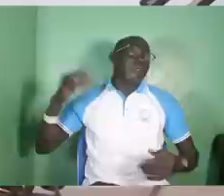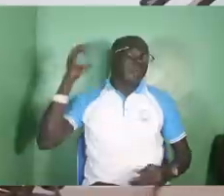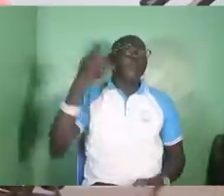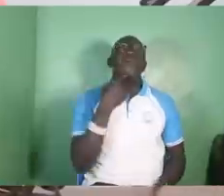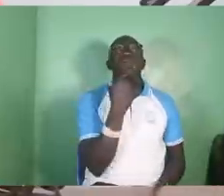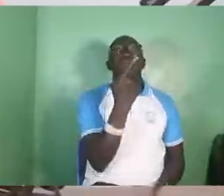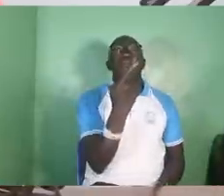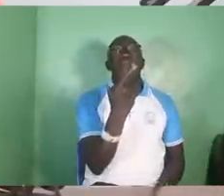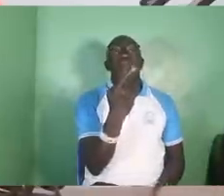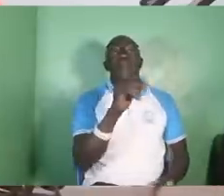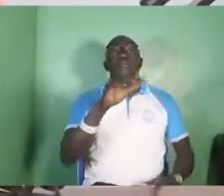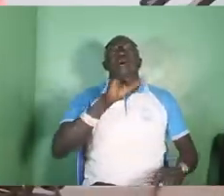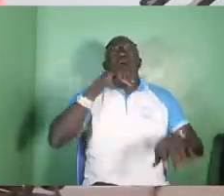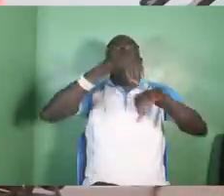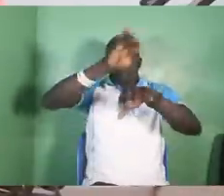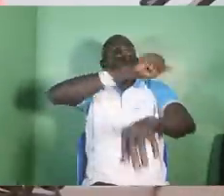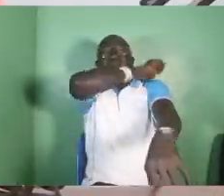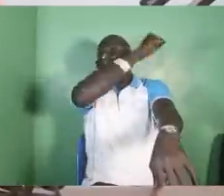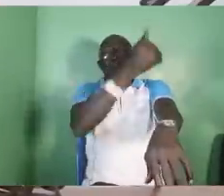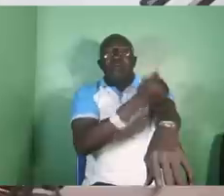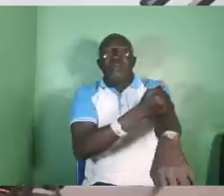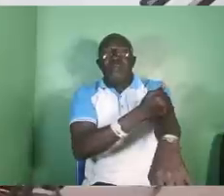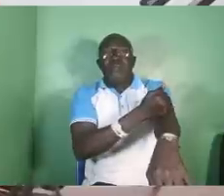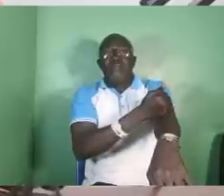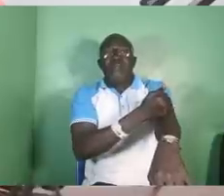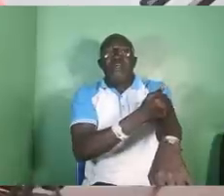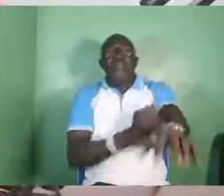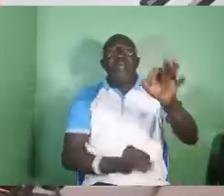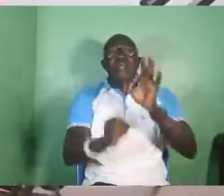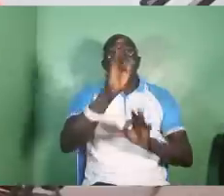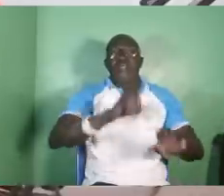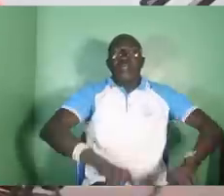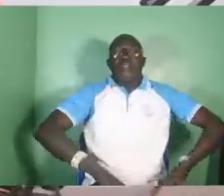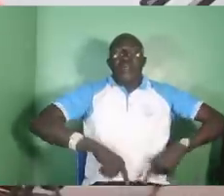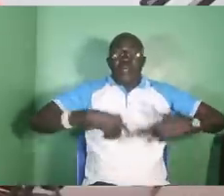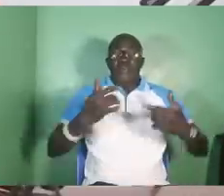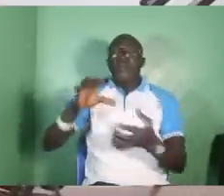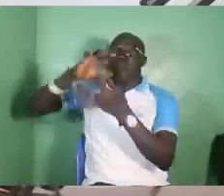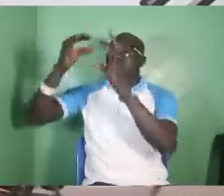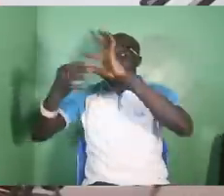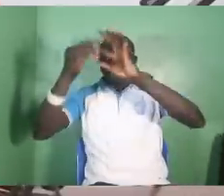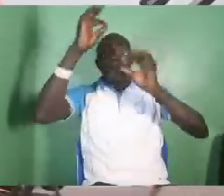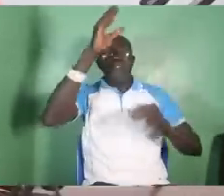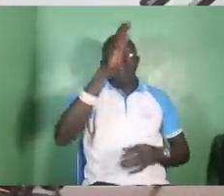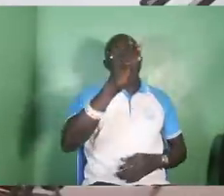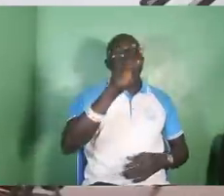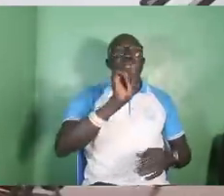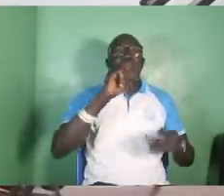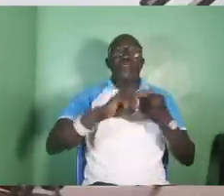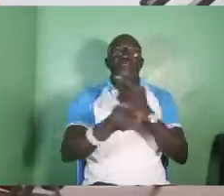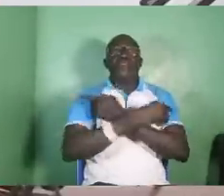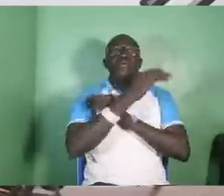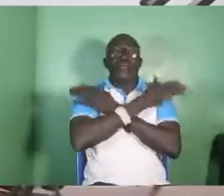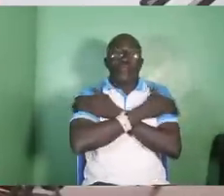Eni kan gba ohun mi. Somebody is hearing my voice. I send him on a jade. I send for authority. Be on the what him bet here, me a what?